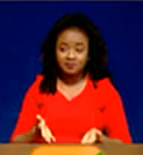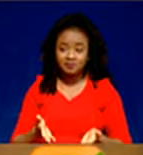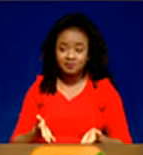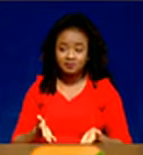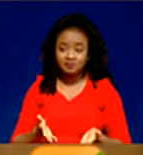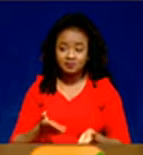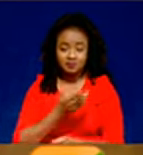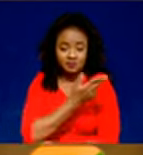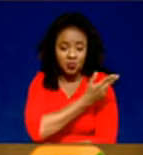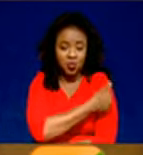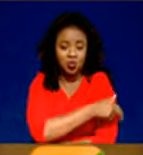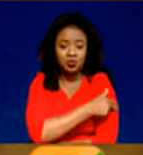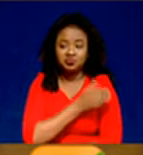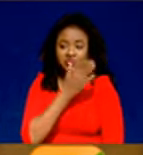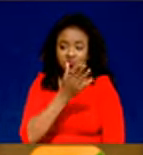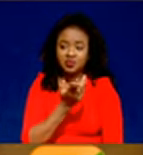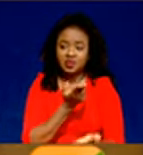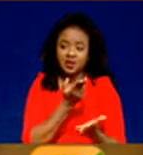in hospital.